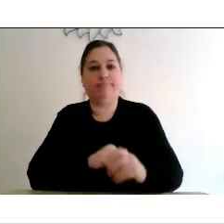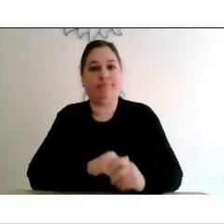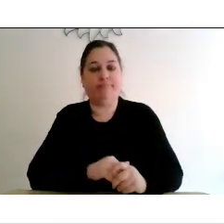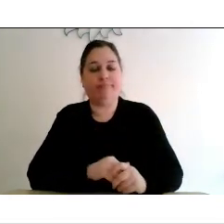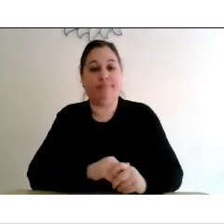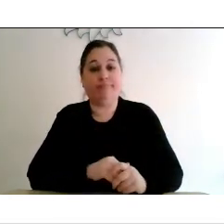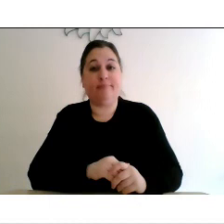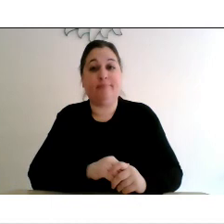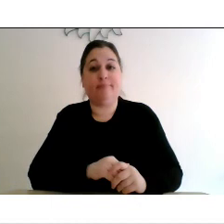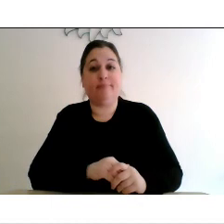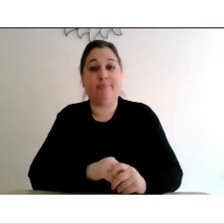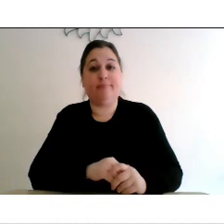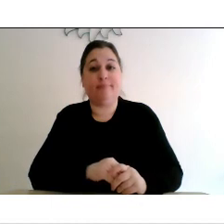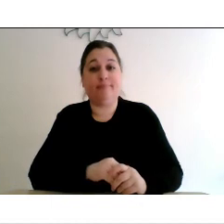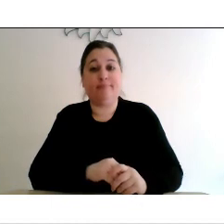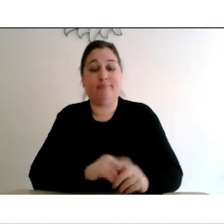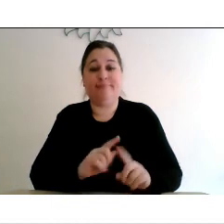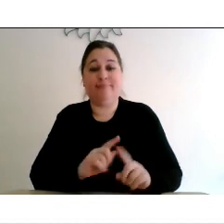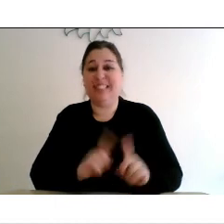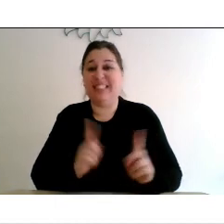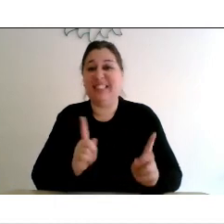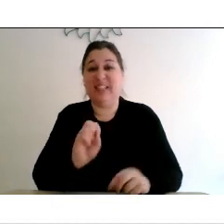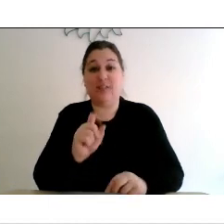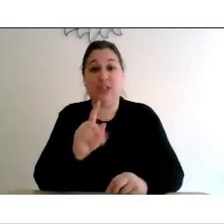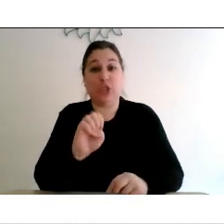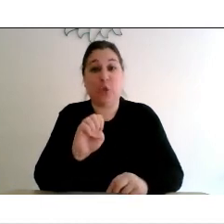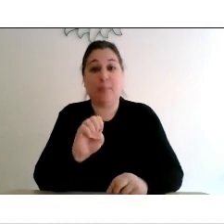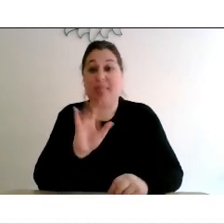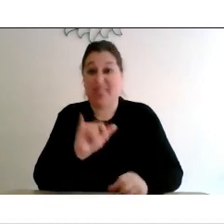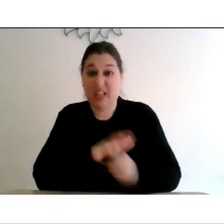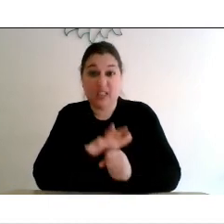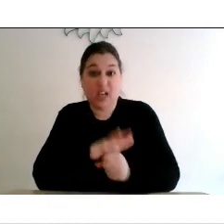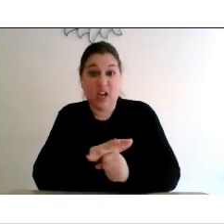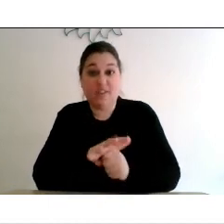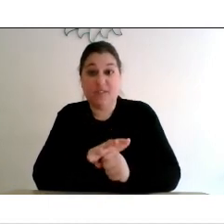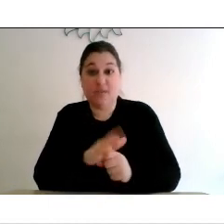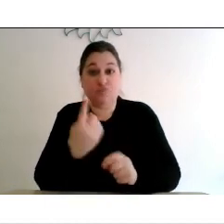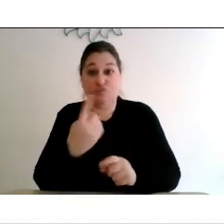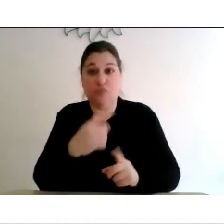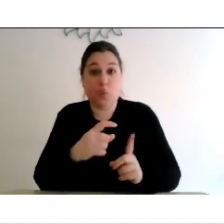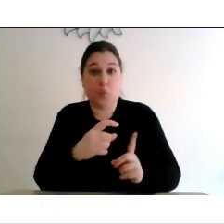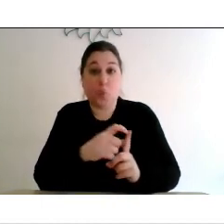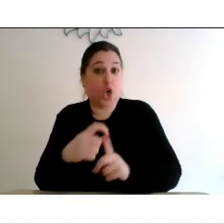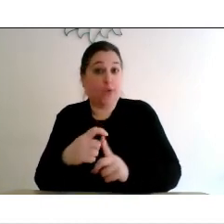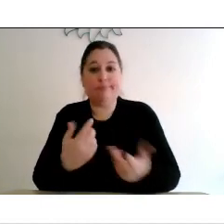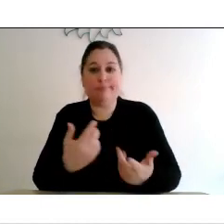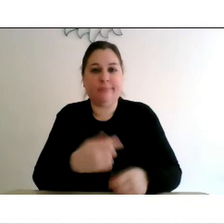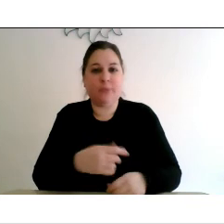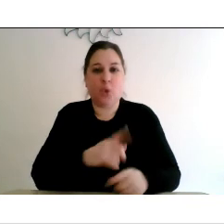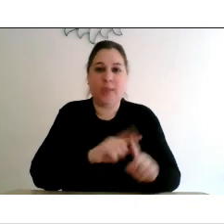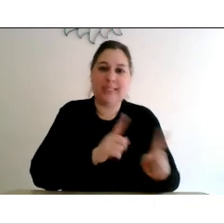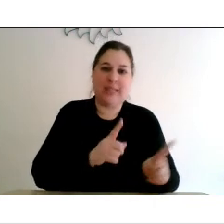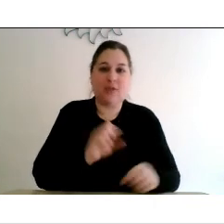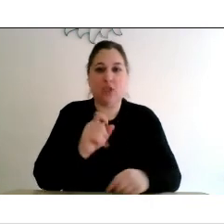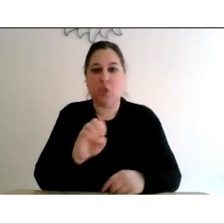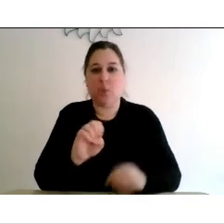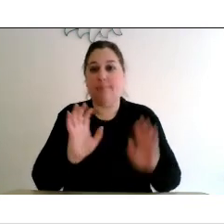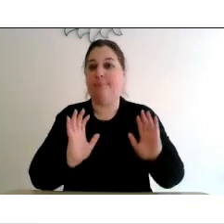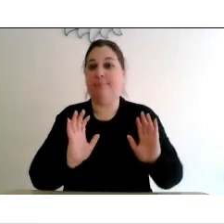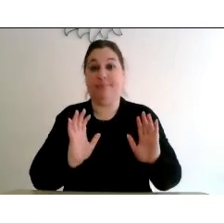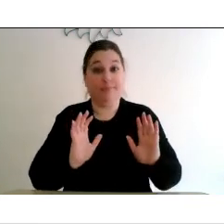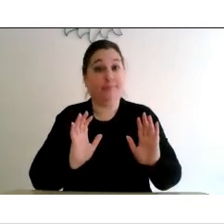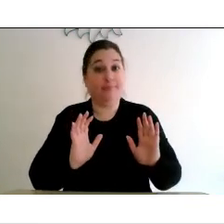Okay, different slopes. That's enough work to show me you know what you're talking about. Number